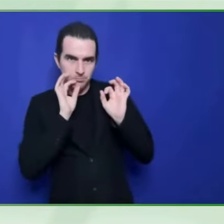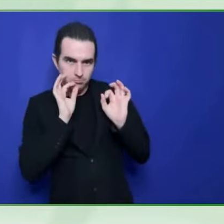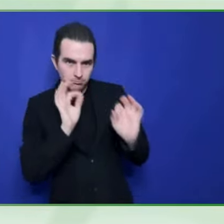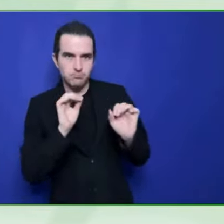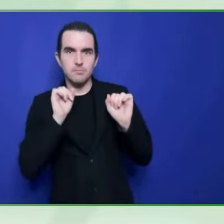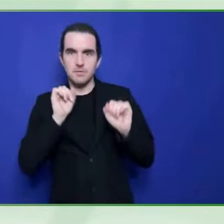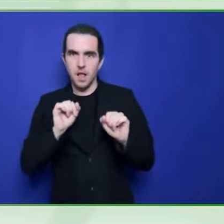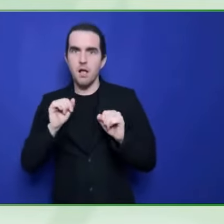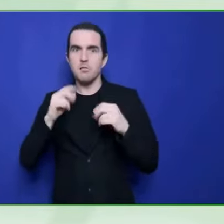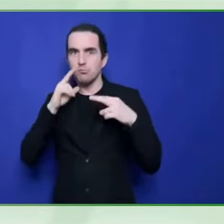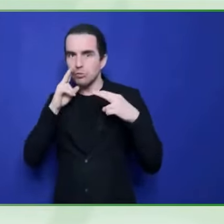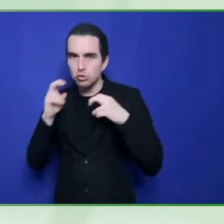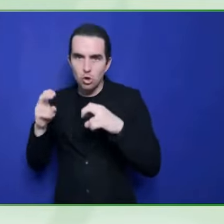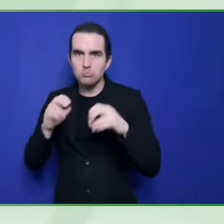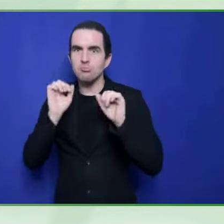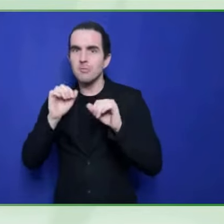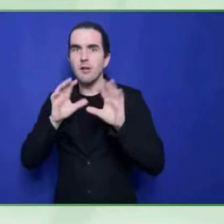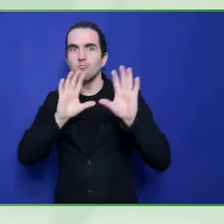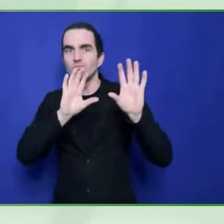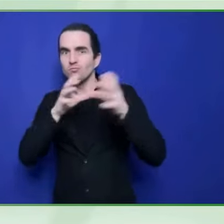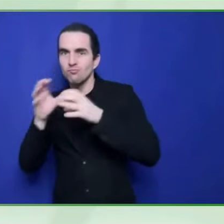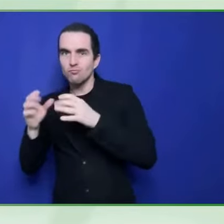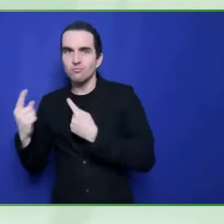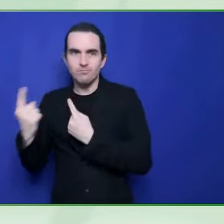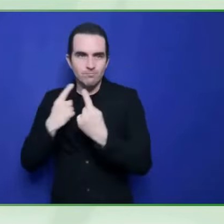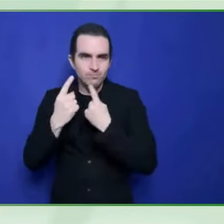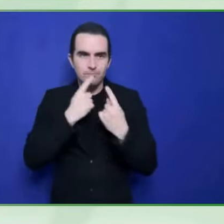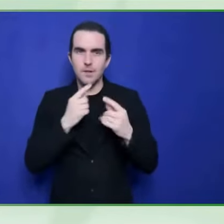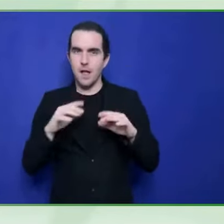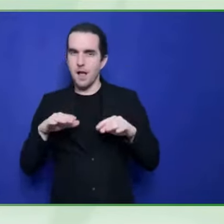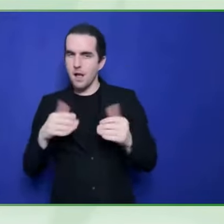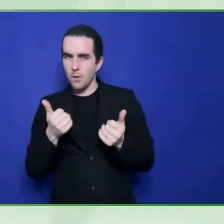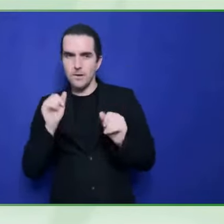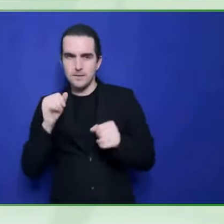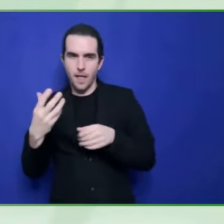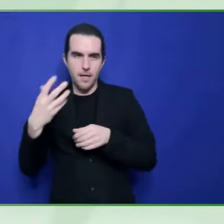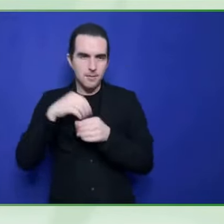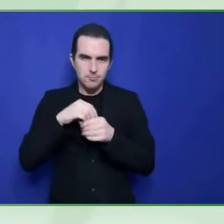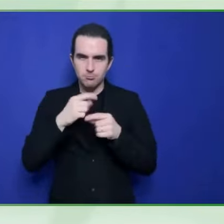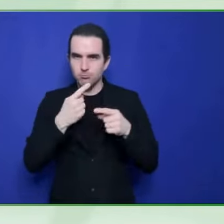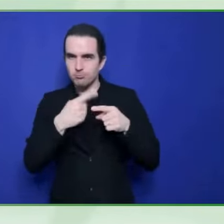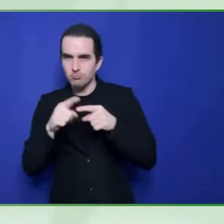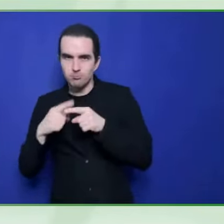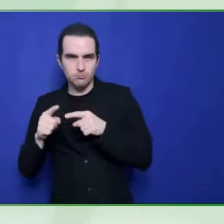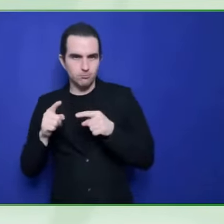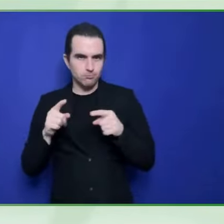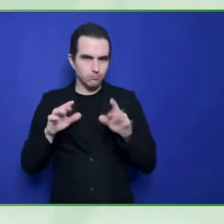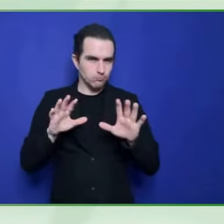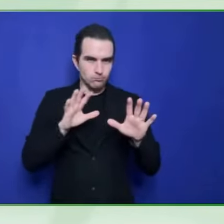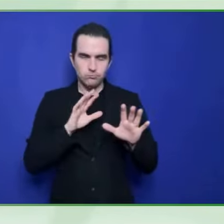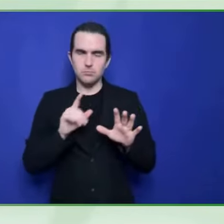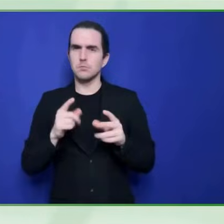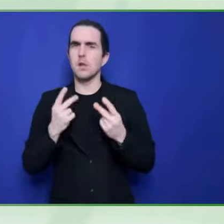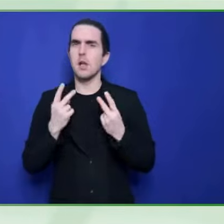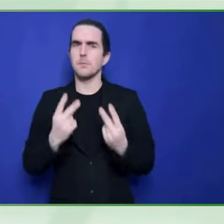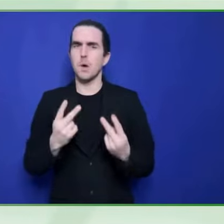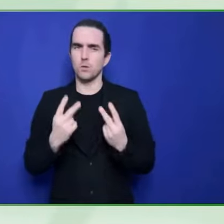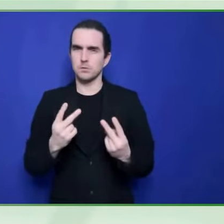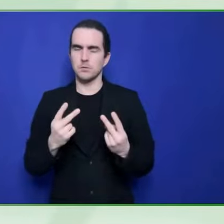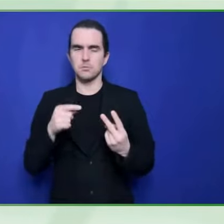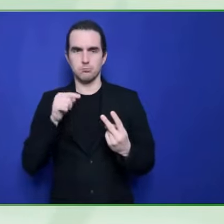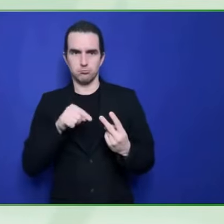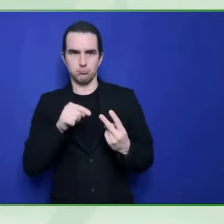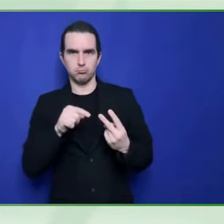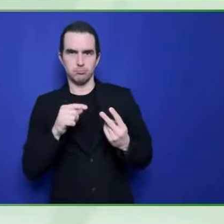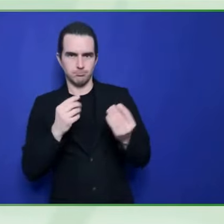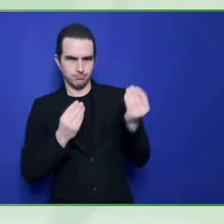is germane to the sustainability of sidewalk information, particularly because, as Michael has mentioned, a lot